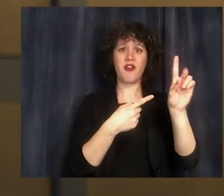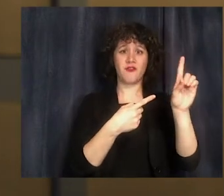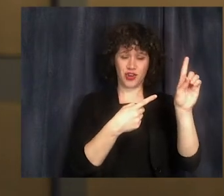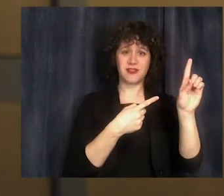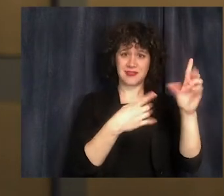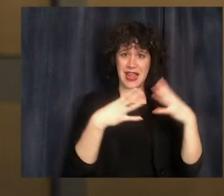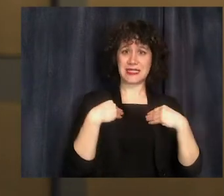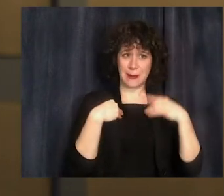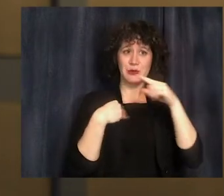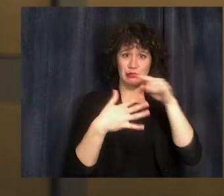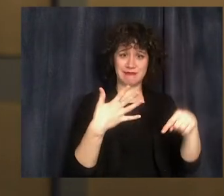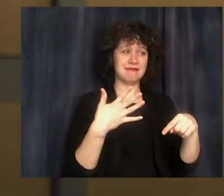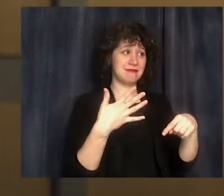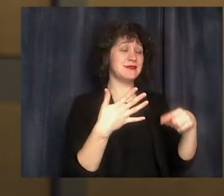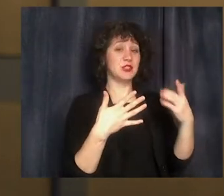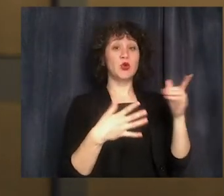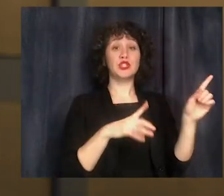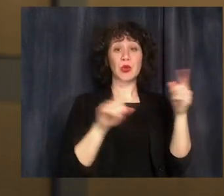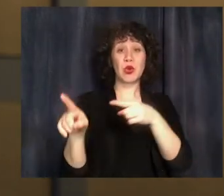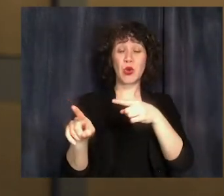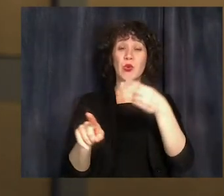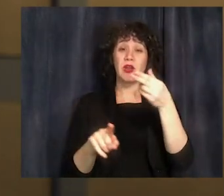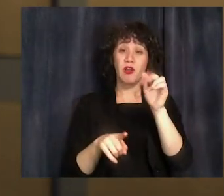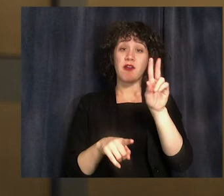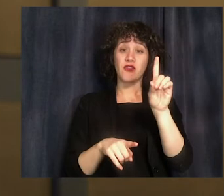Please welcome Kira Fagerstrom.